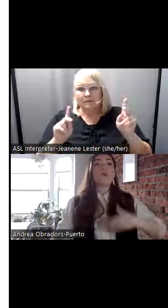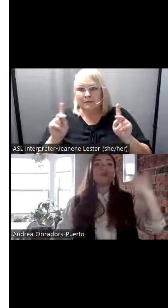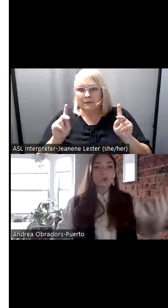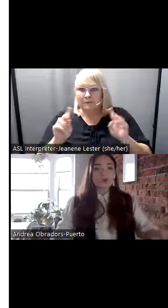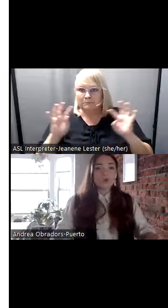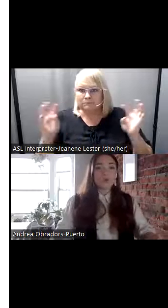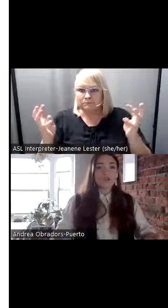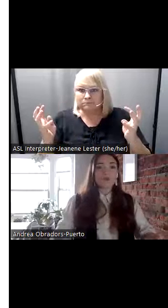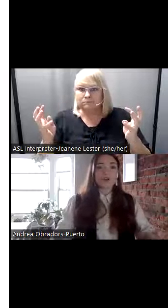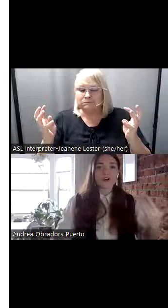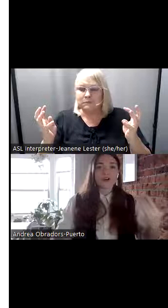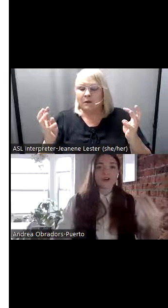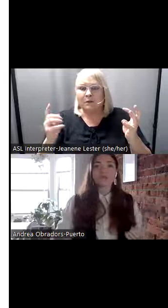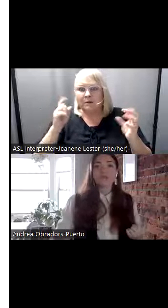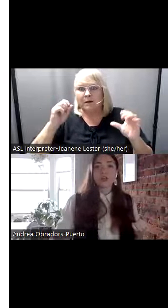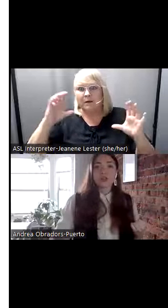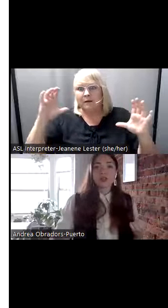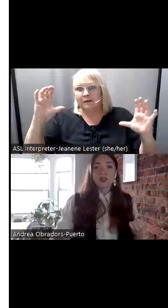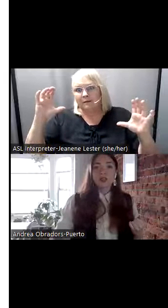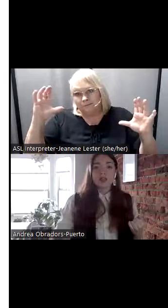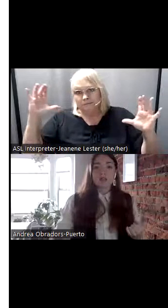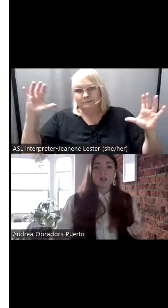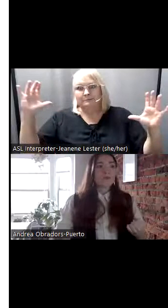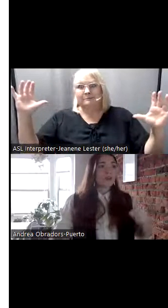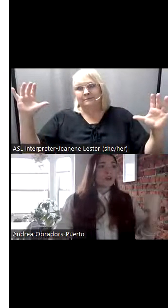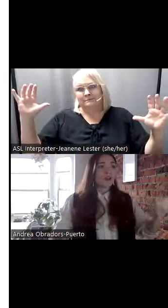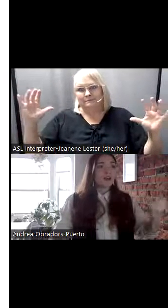but what if we go one step further?